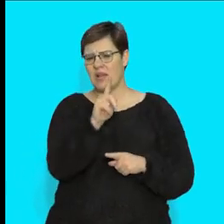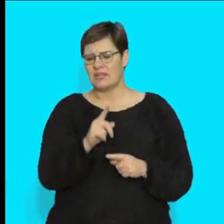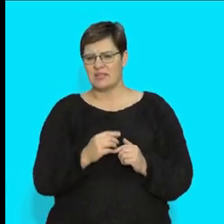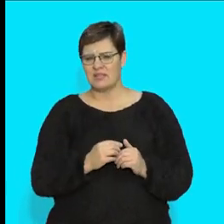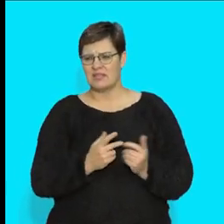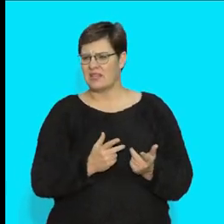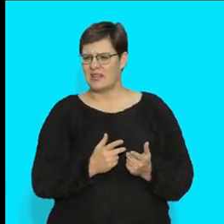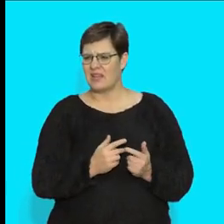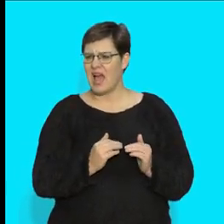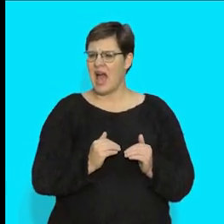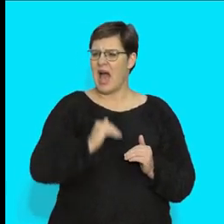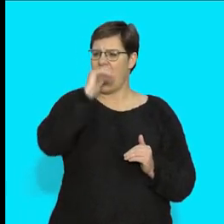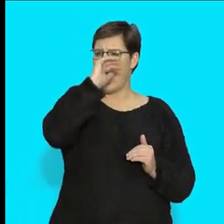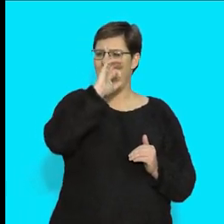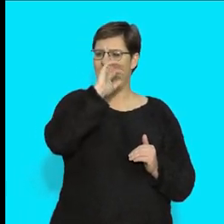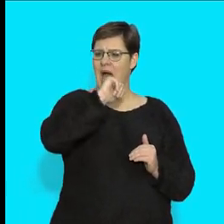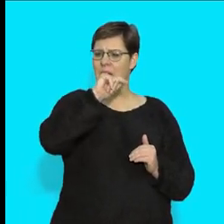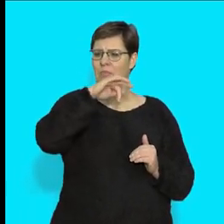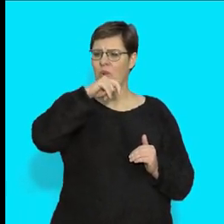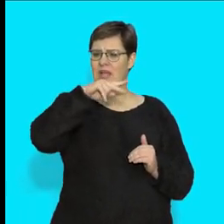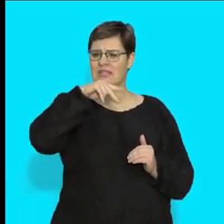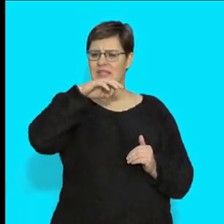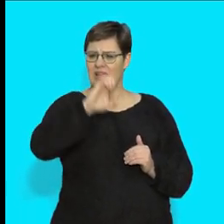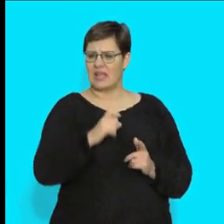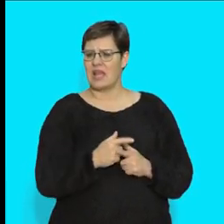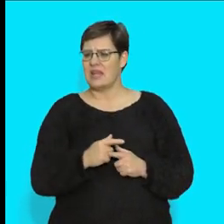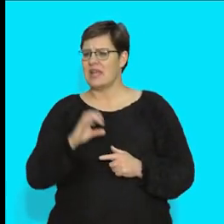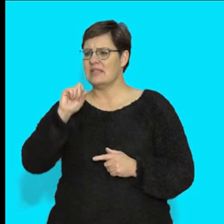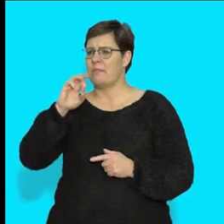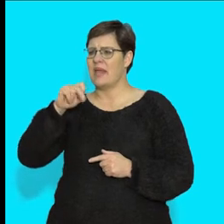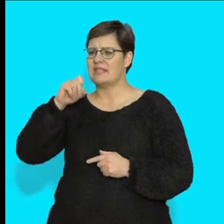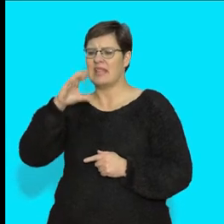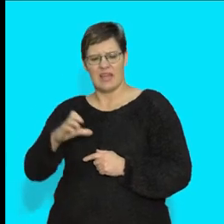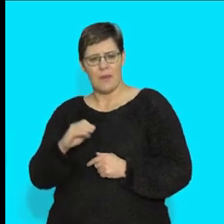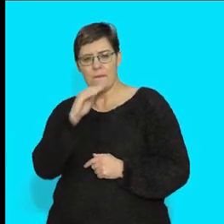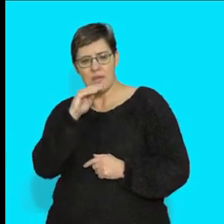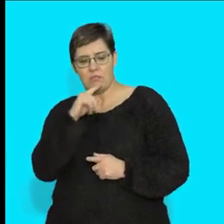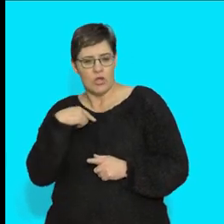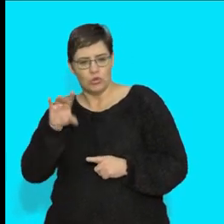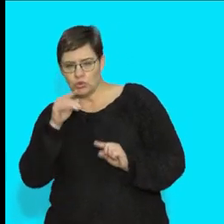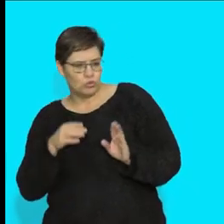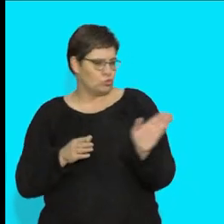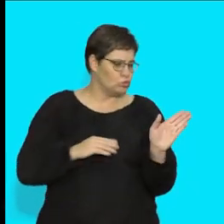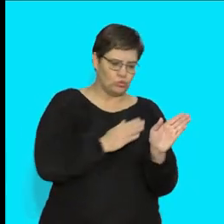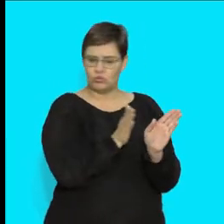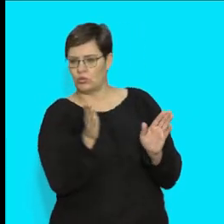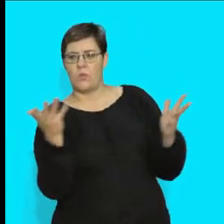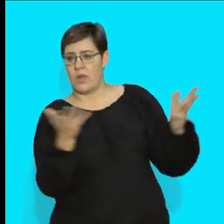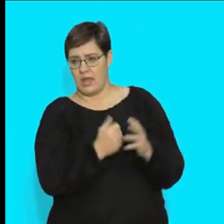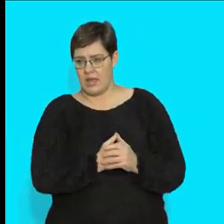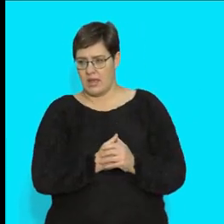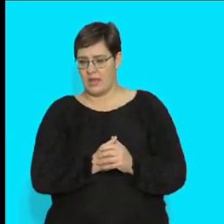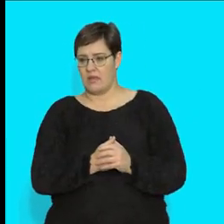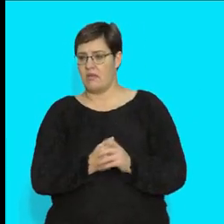symplastic mean? It just means that the water can choose its route. It's going to travel through